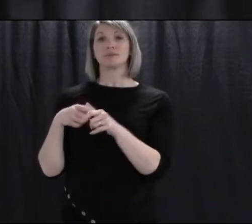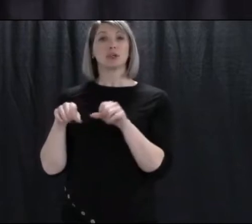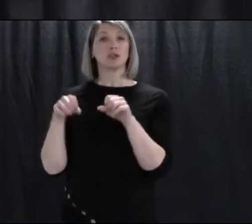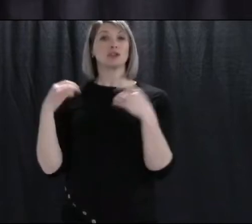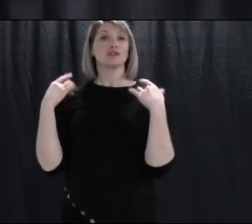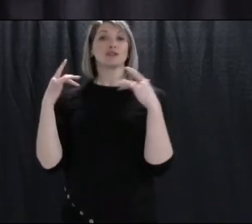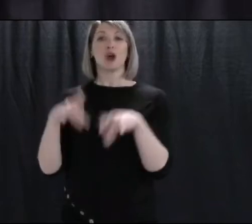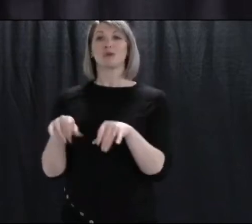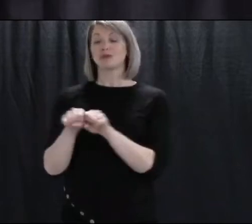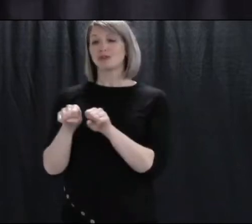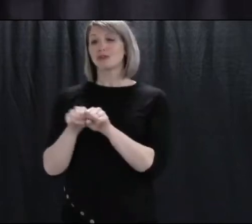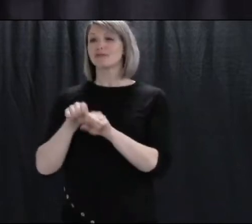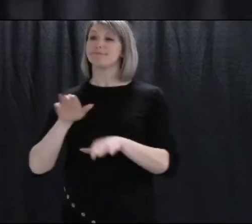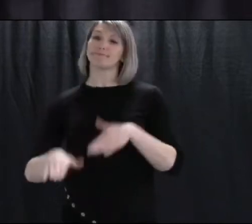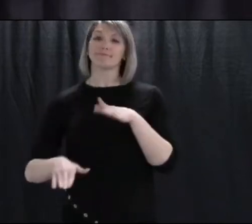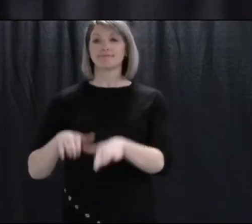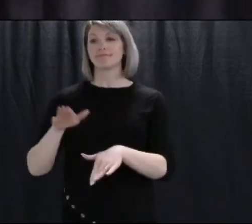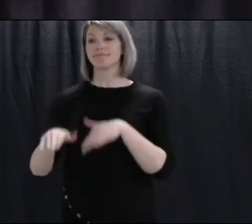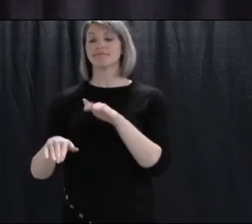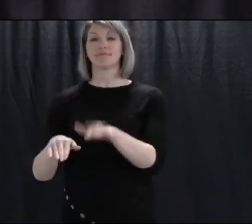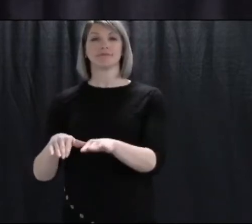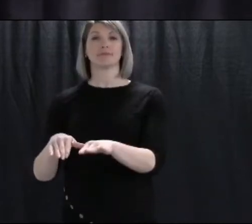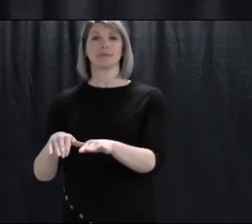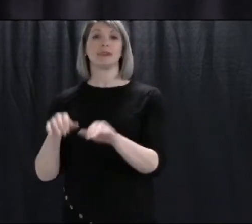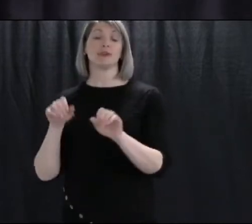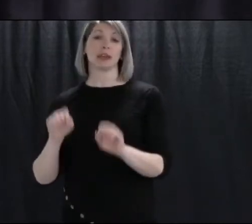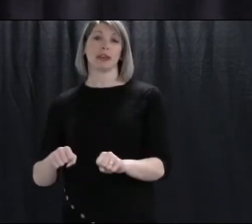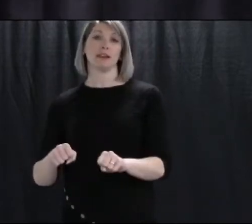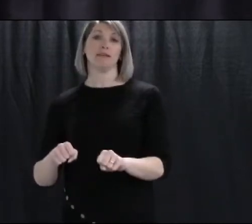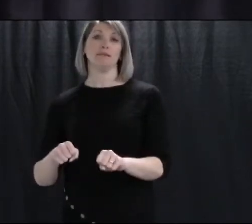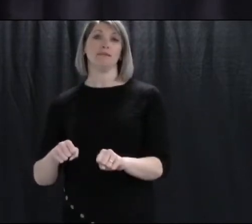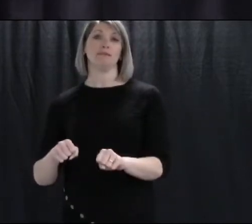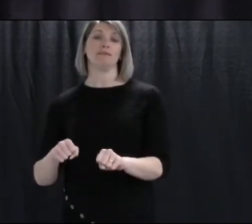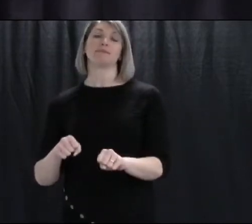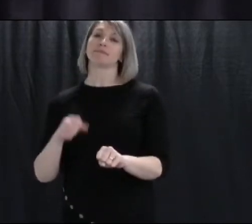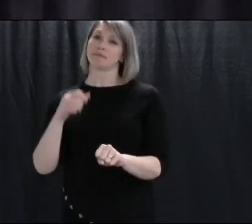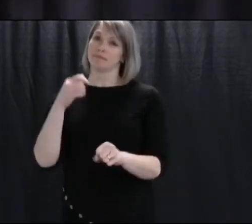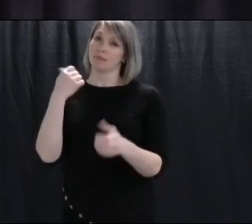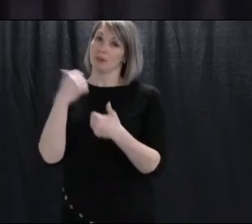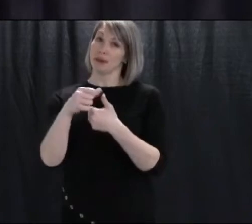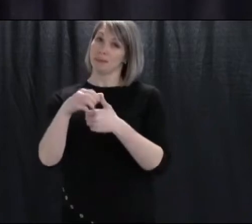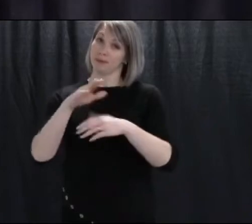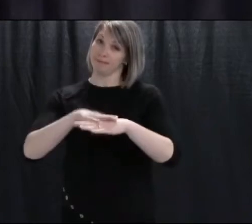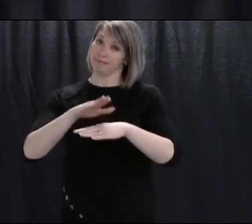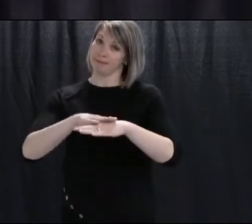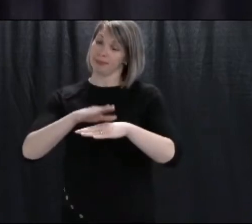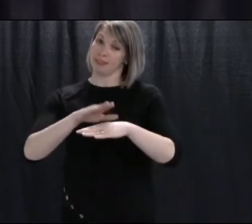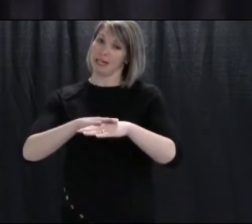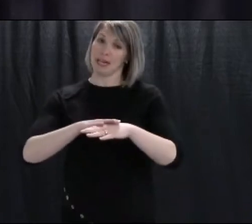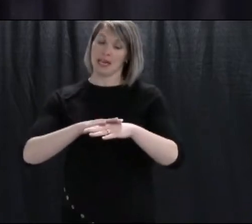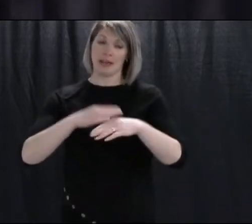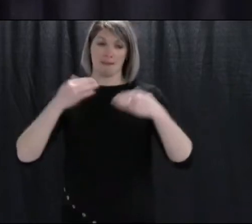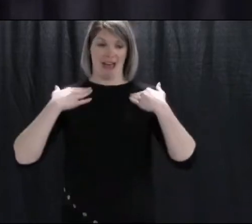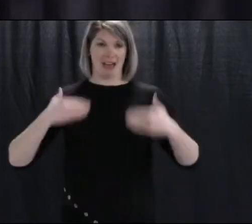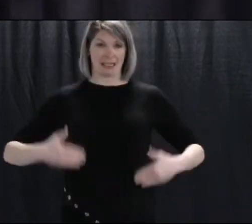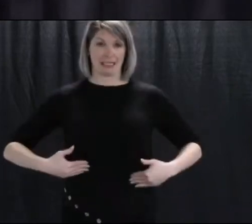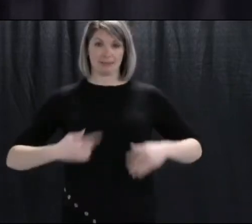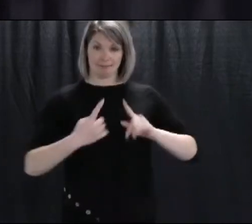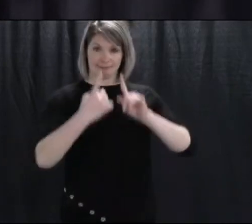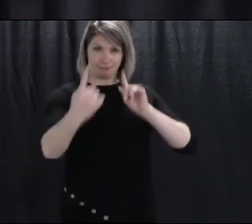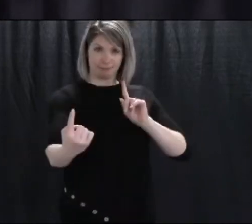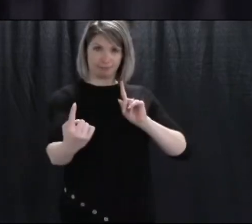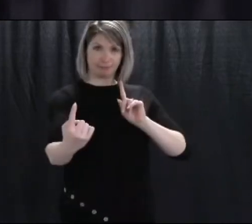snowshoe, whatever the case, then you can do so as long as you respect the rules of physical distancing that